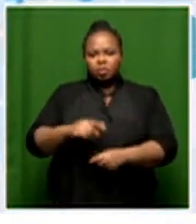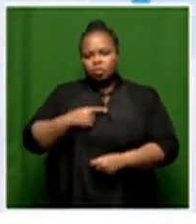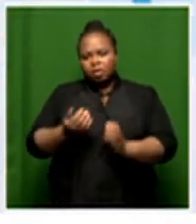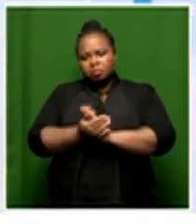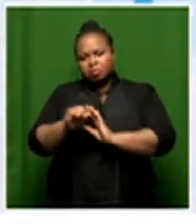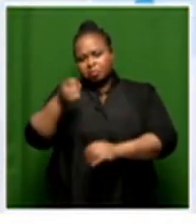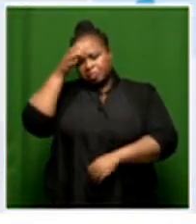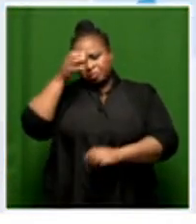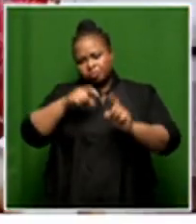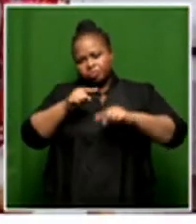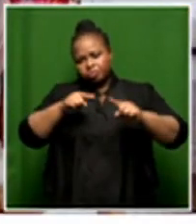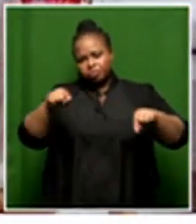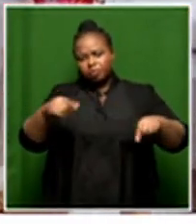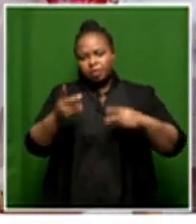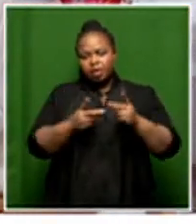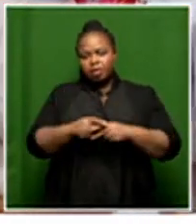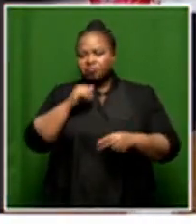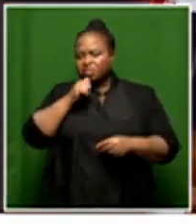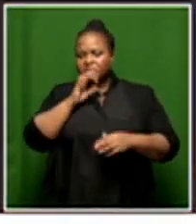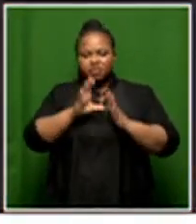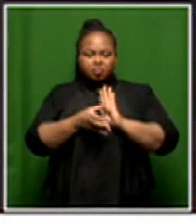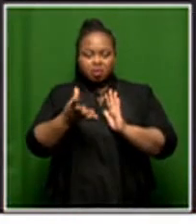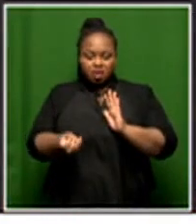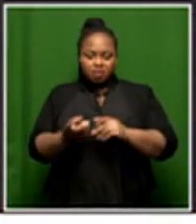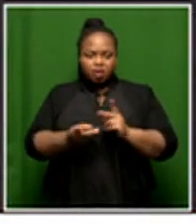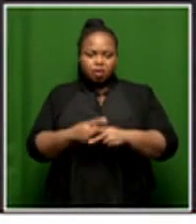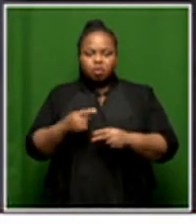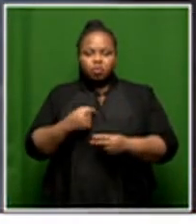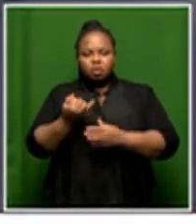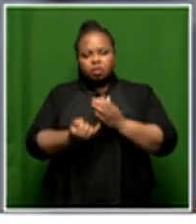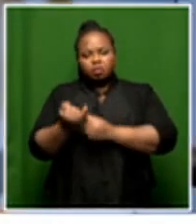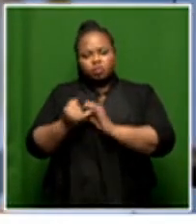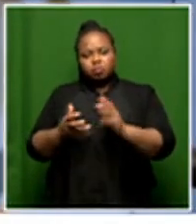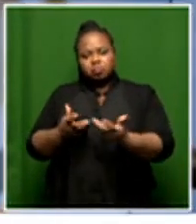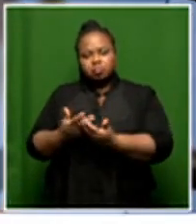learners. And the algorithm will adapt to that learner on an individual